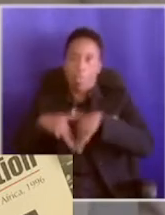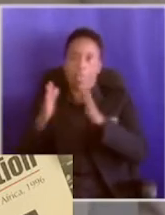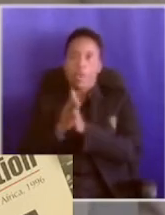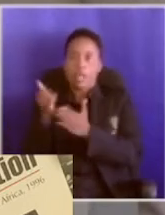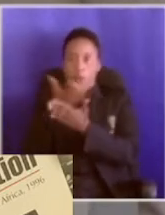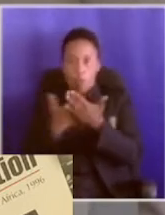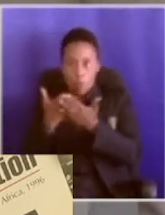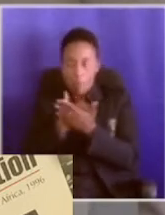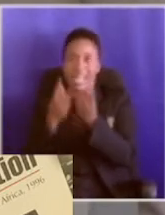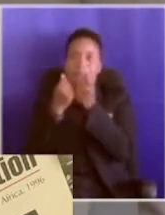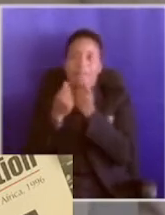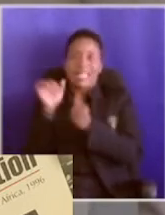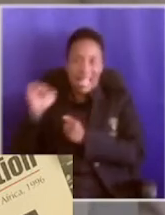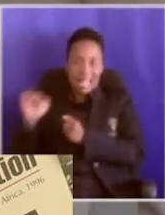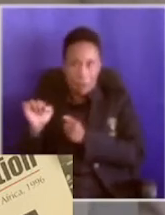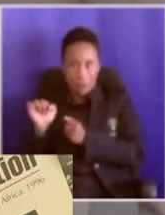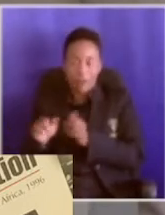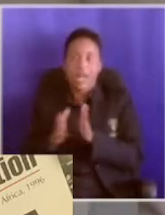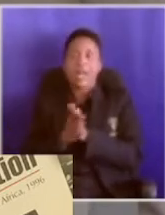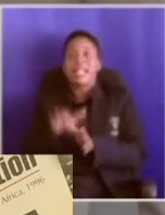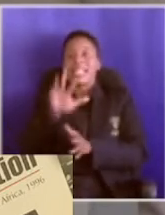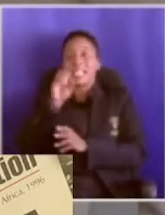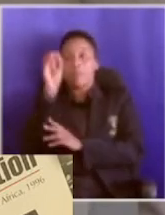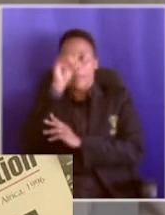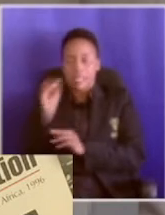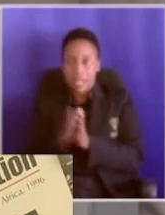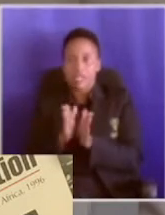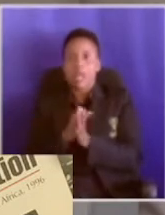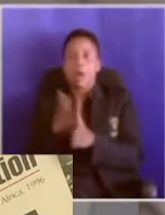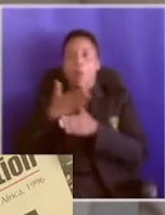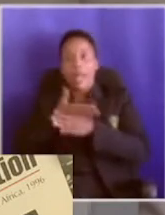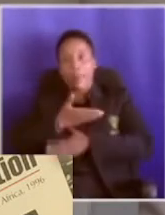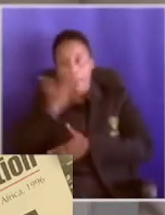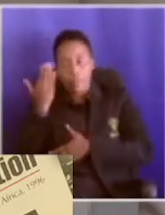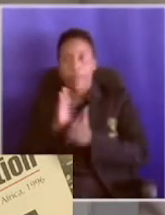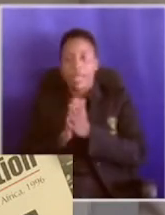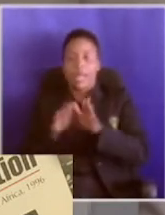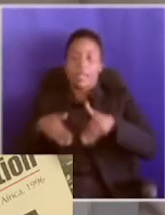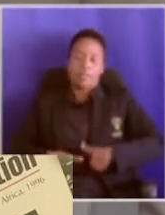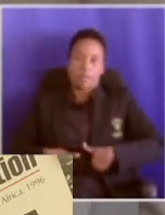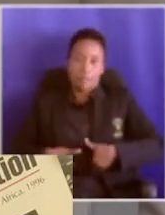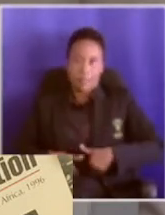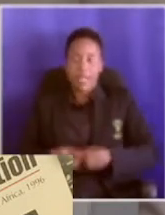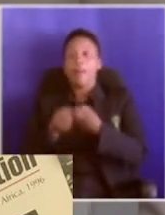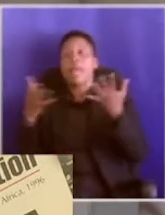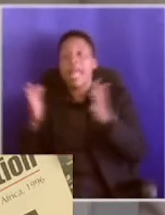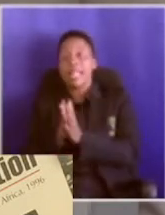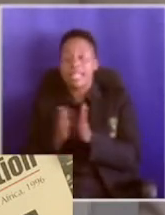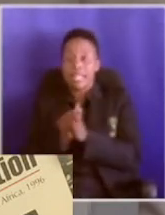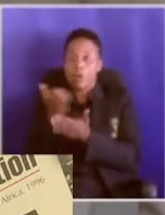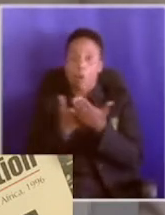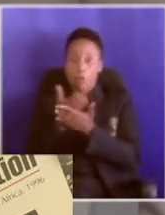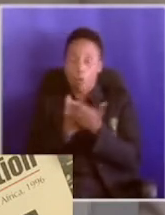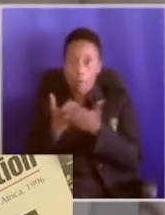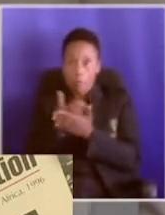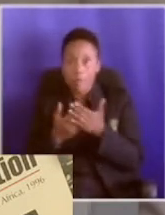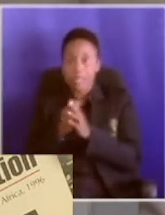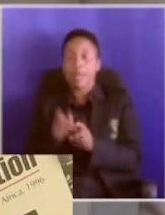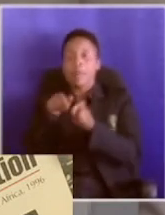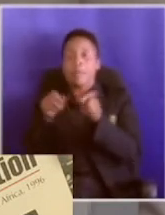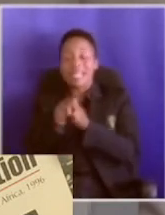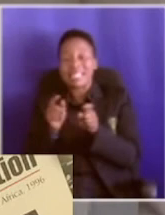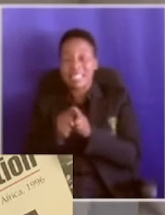currency, an unprecedented 90% unemployment and famine. The many economic refugees in South Africa